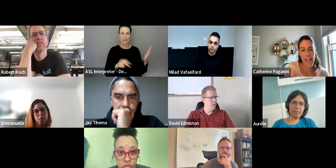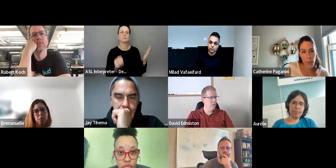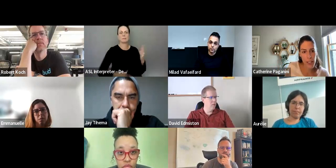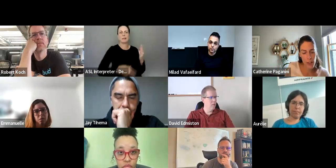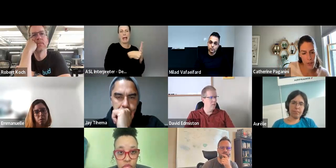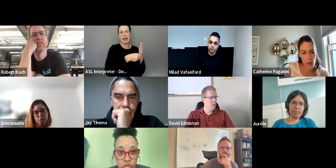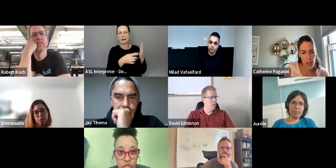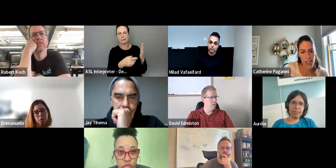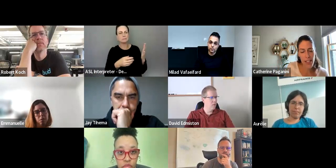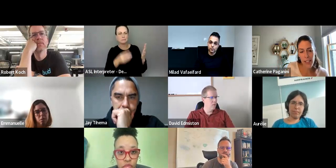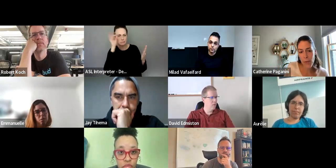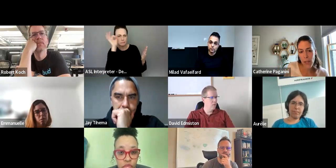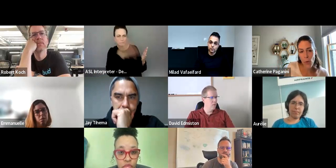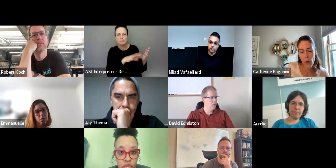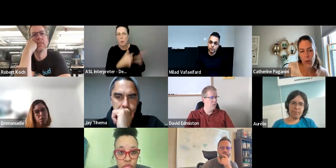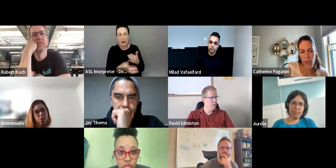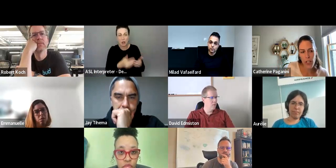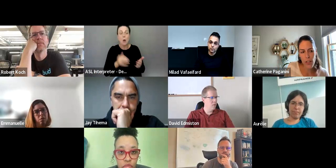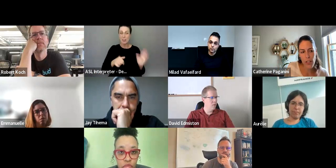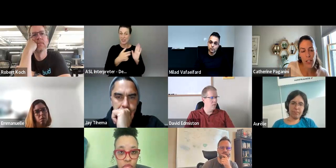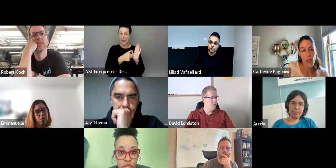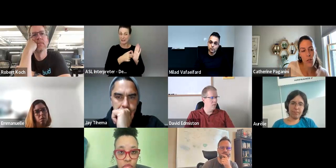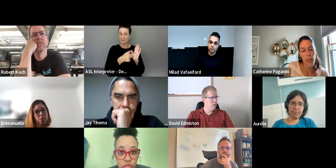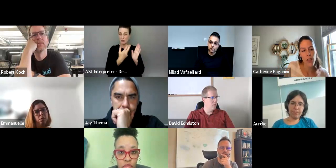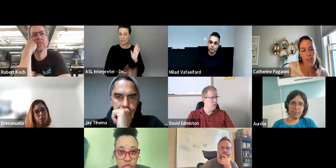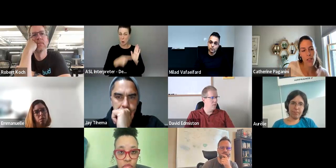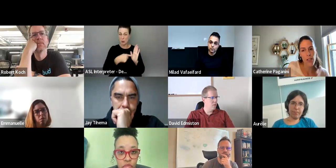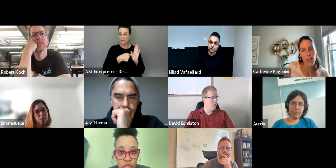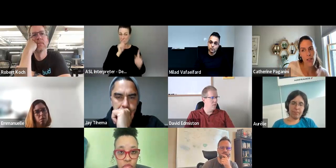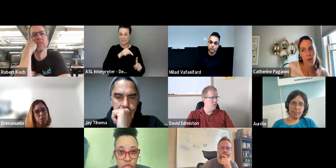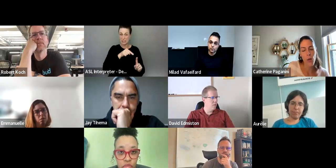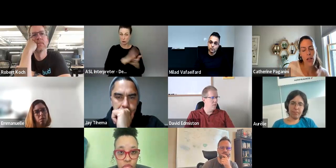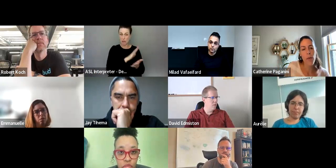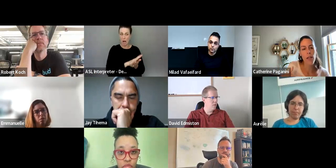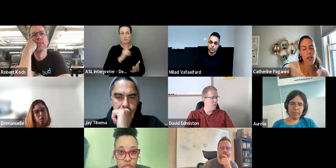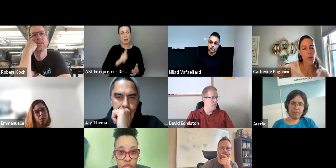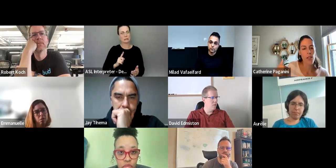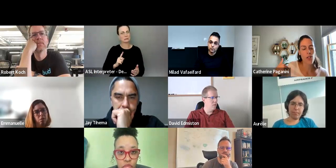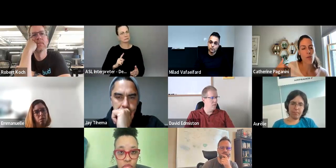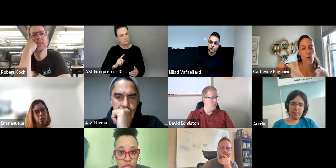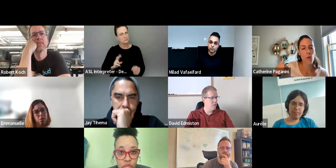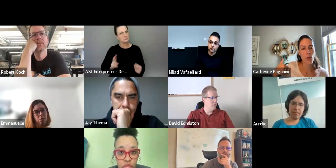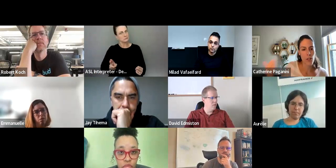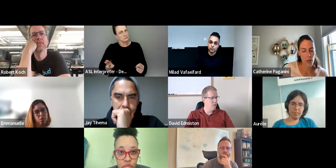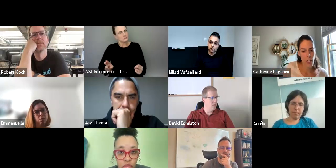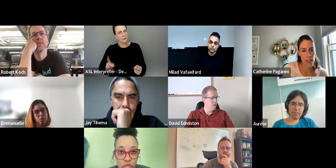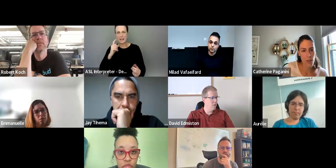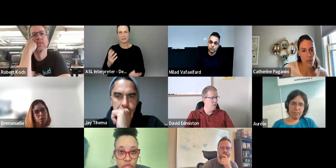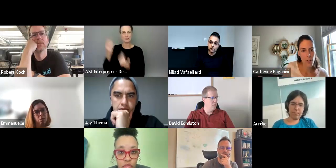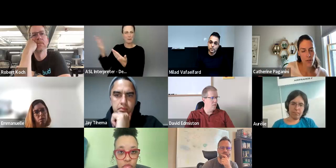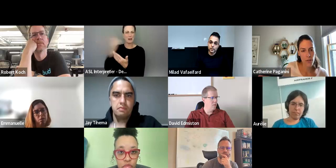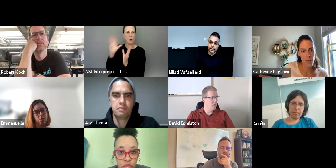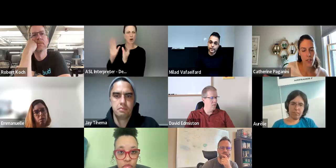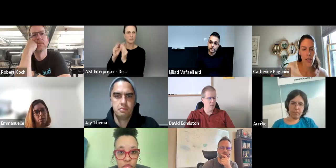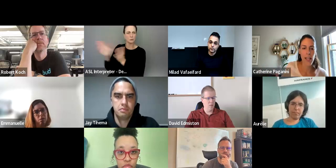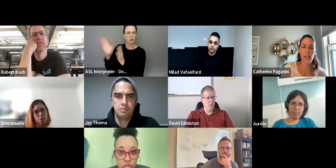with that particular resource, it's a little bit more urgent, just because we are making recommendations for conference